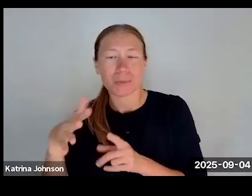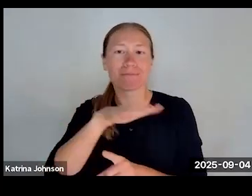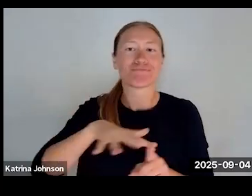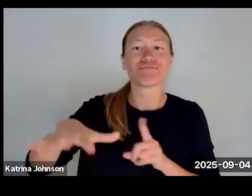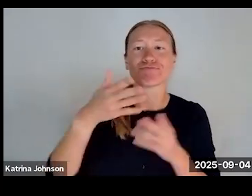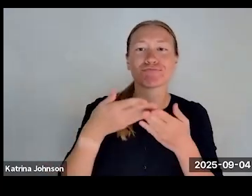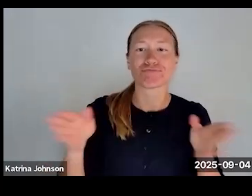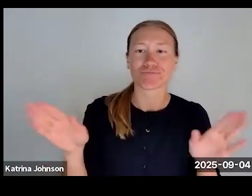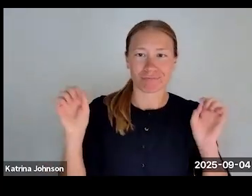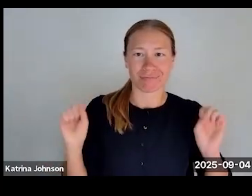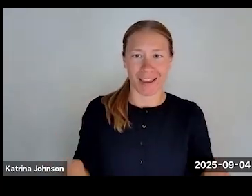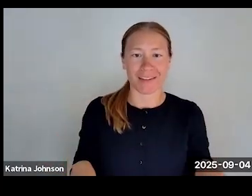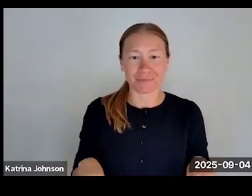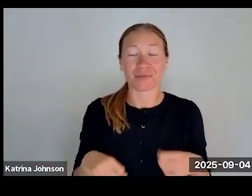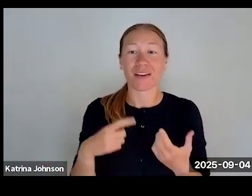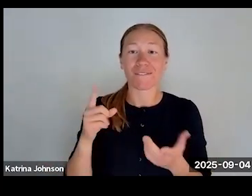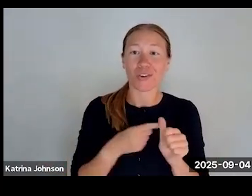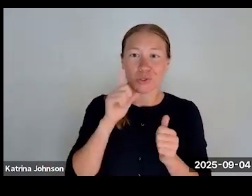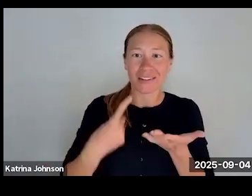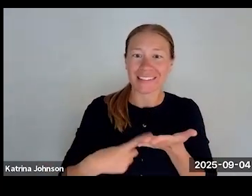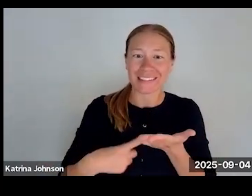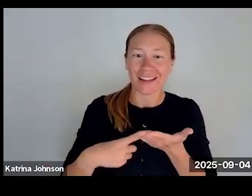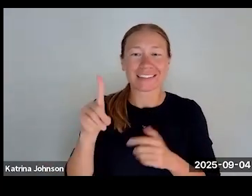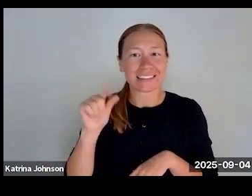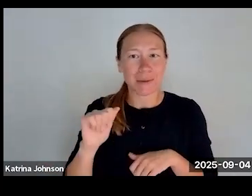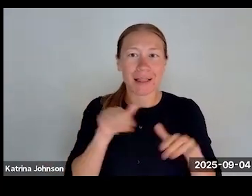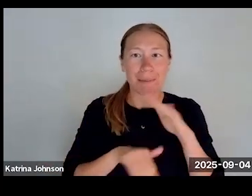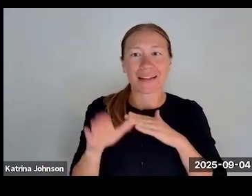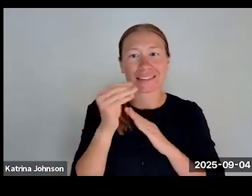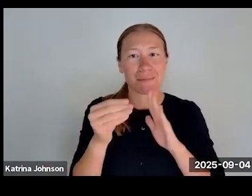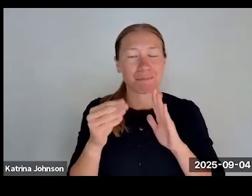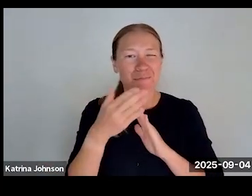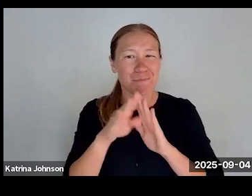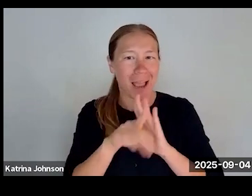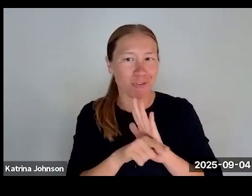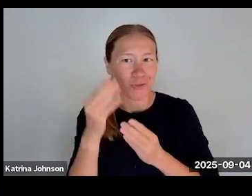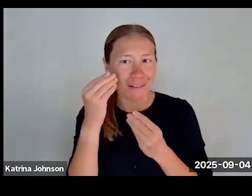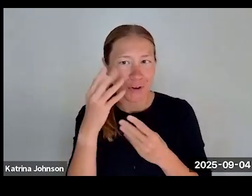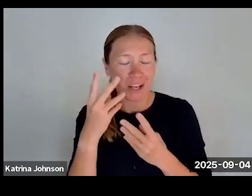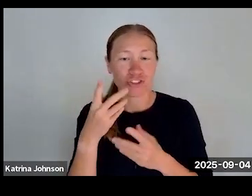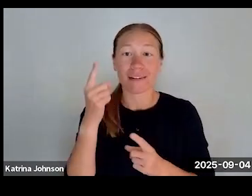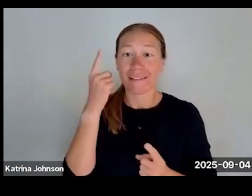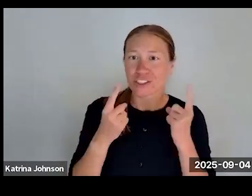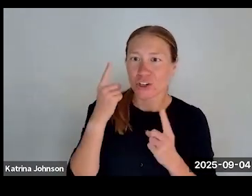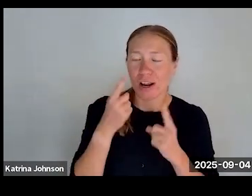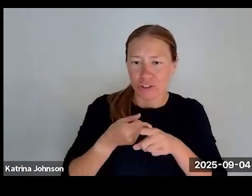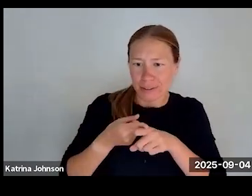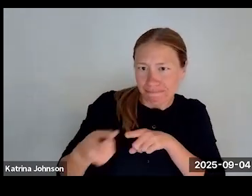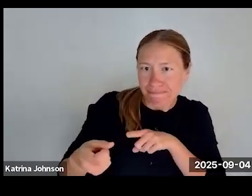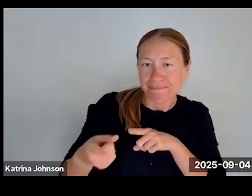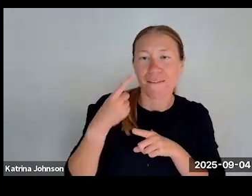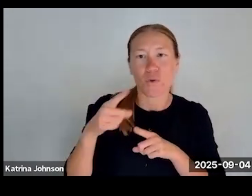First, let's discuss some disability basics and background information, as well as considerations specific to the